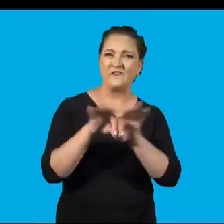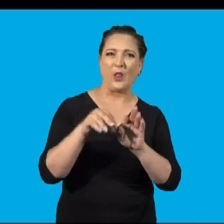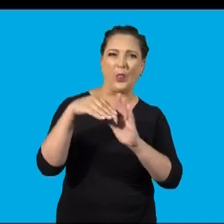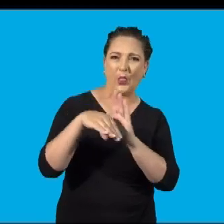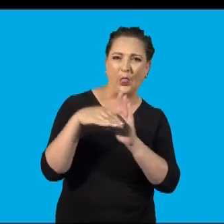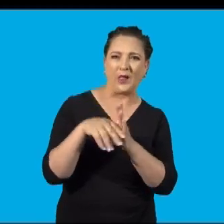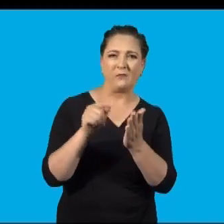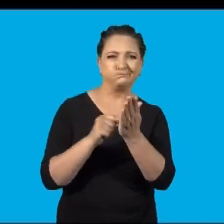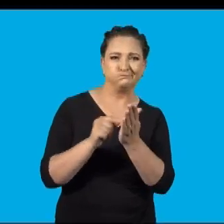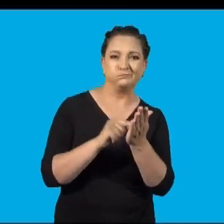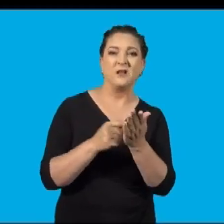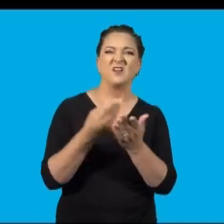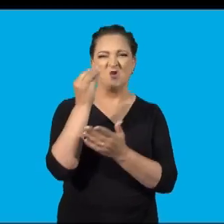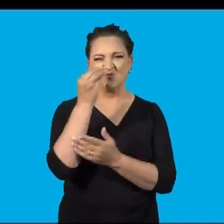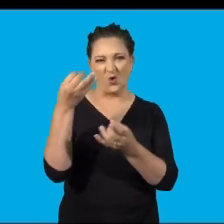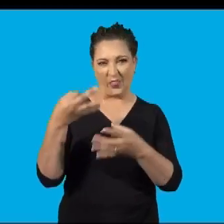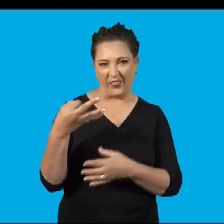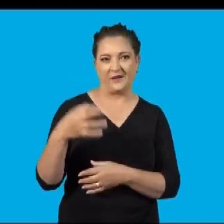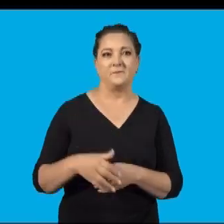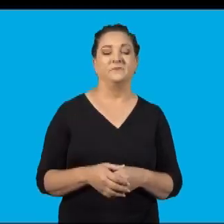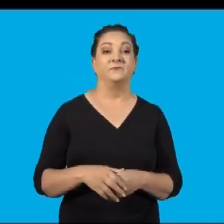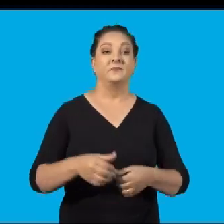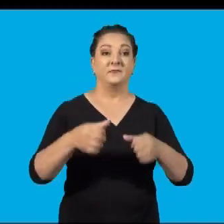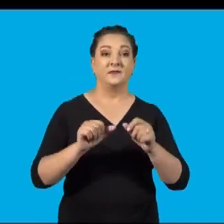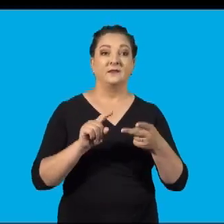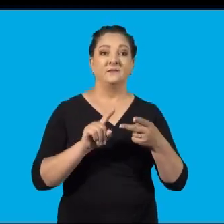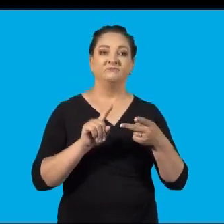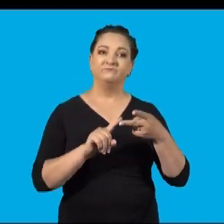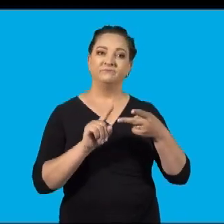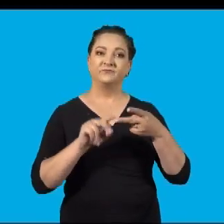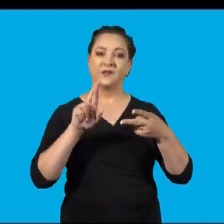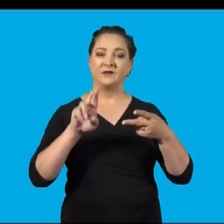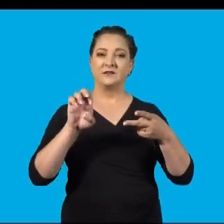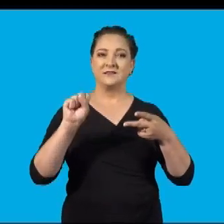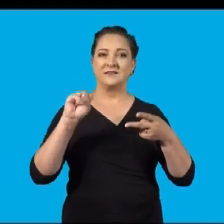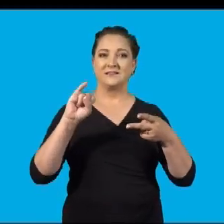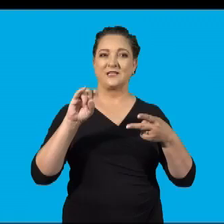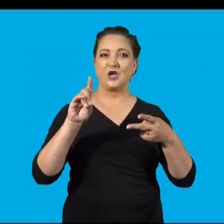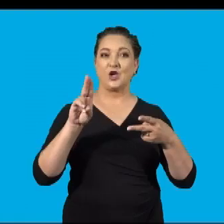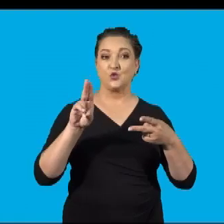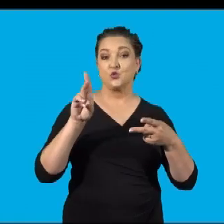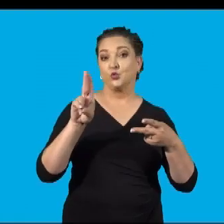3. I'll also look at the one-rand residual value calculations as well as the asset disposal.